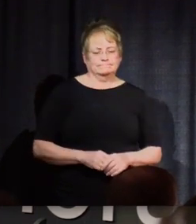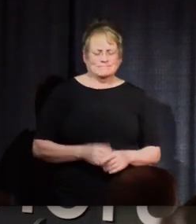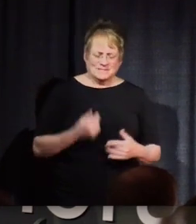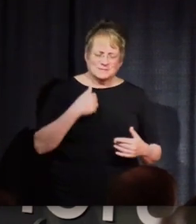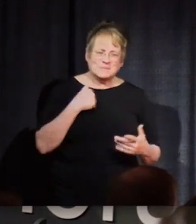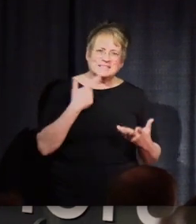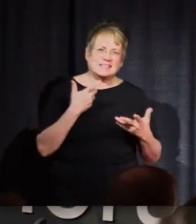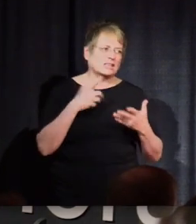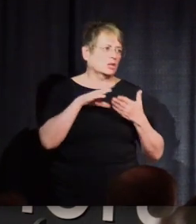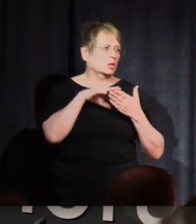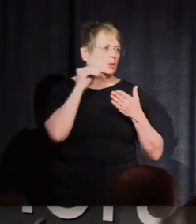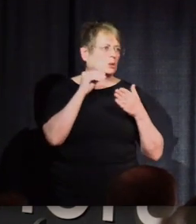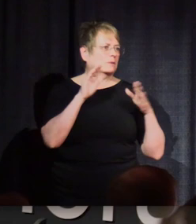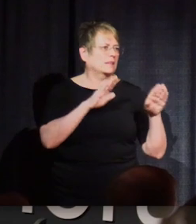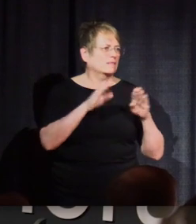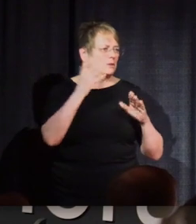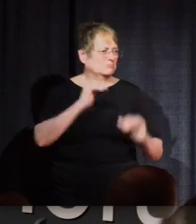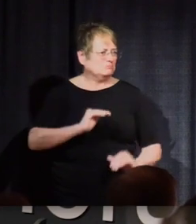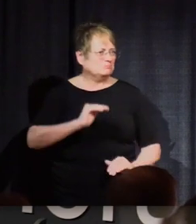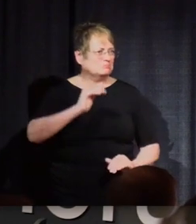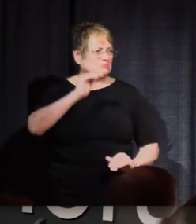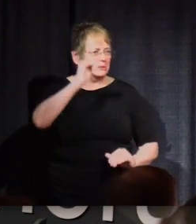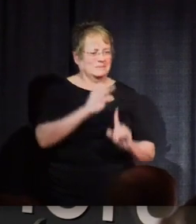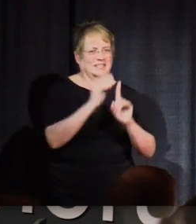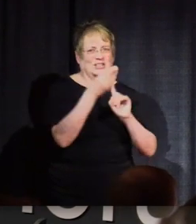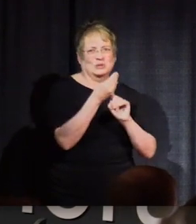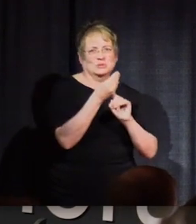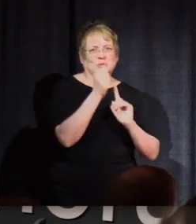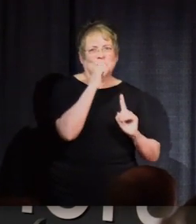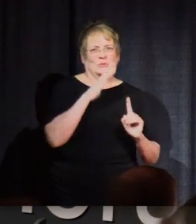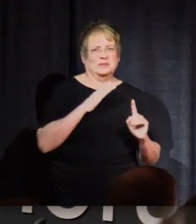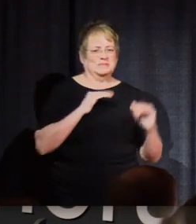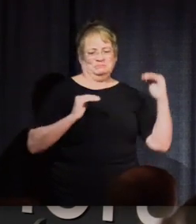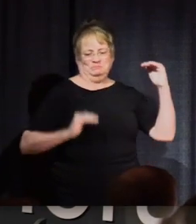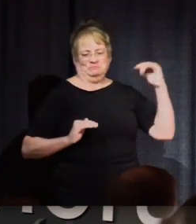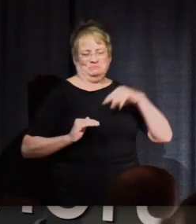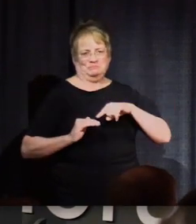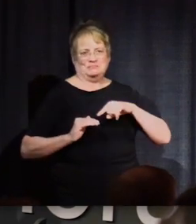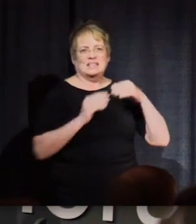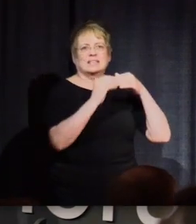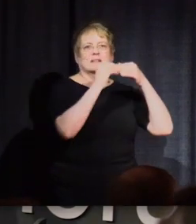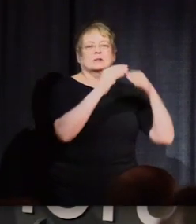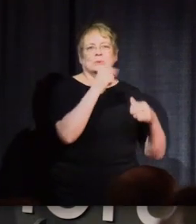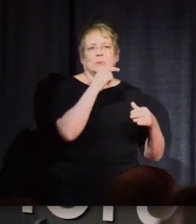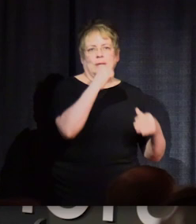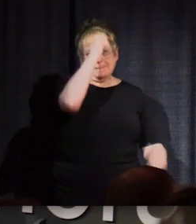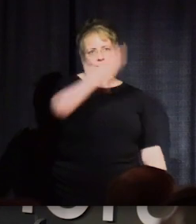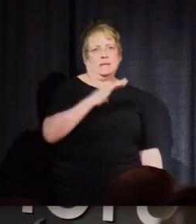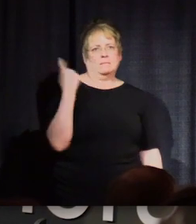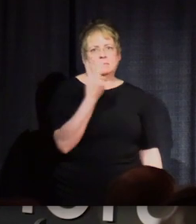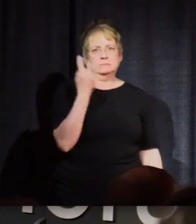learned behavior from spending my formidable years in a culture where women were second class and the leaders of wrestling were always